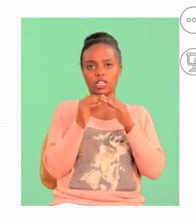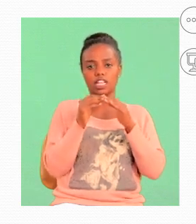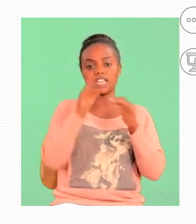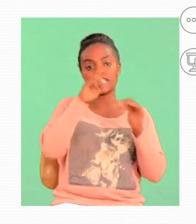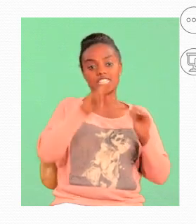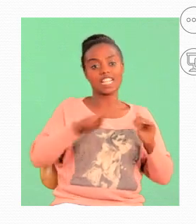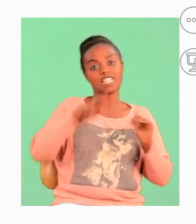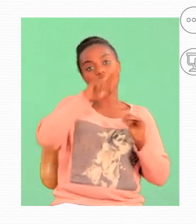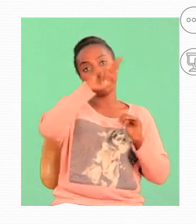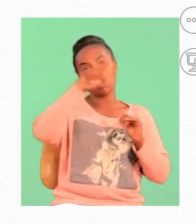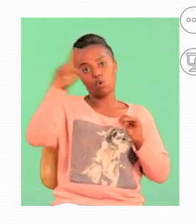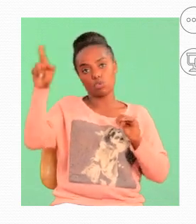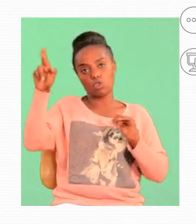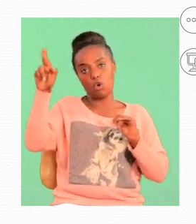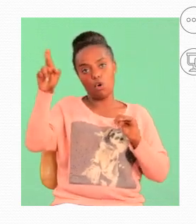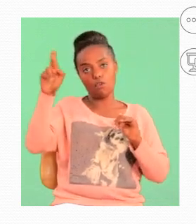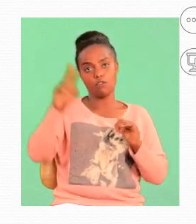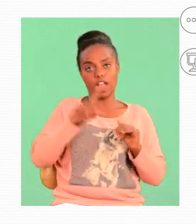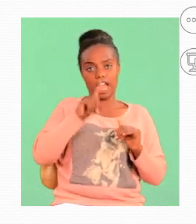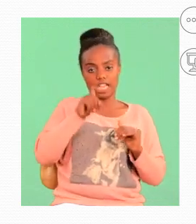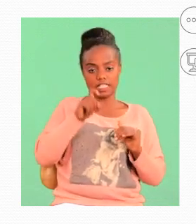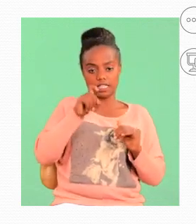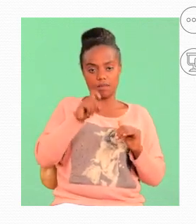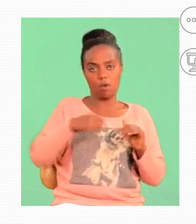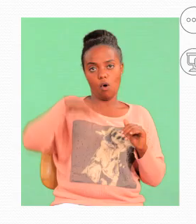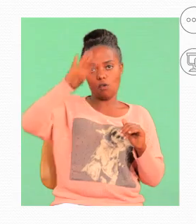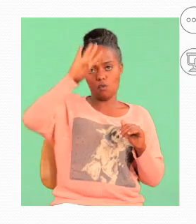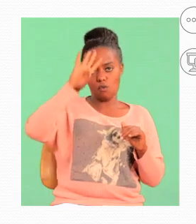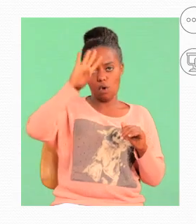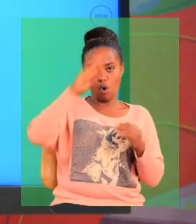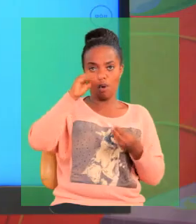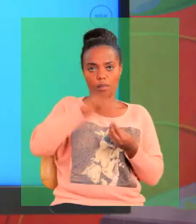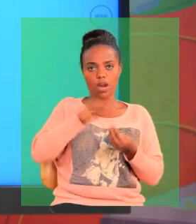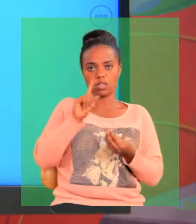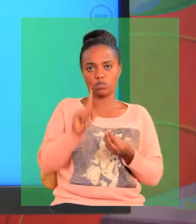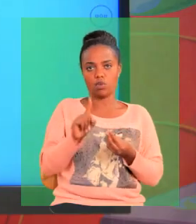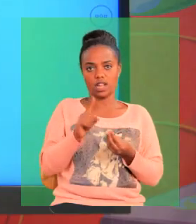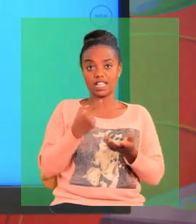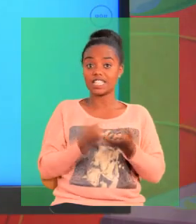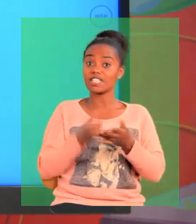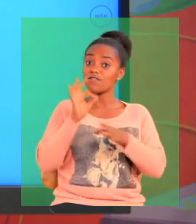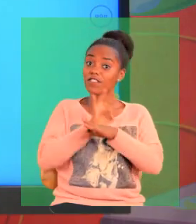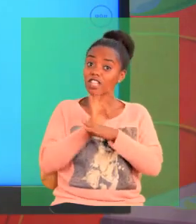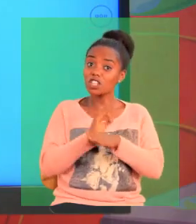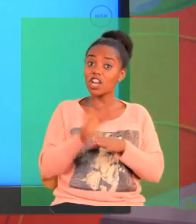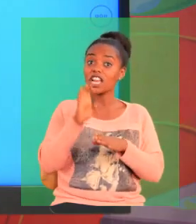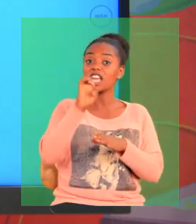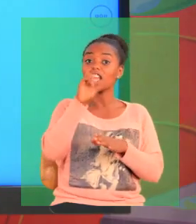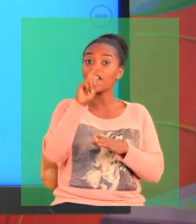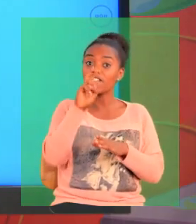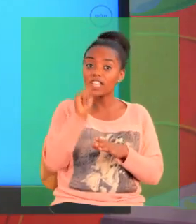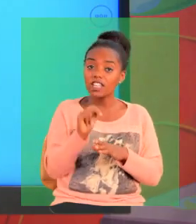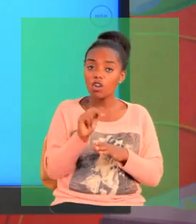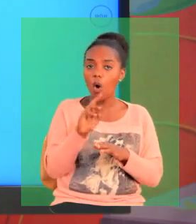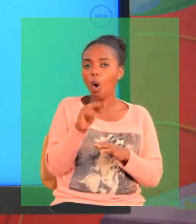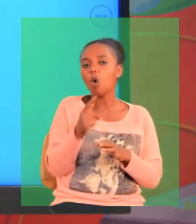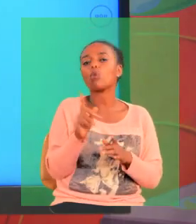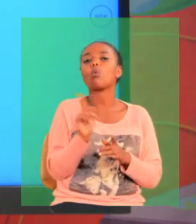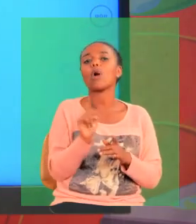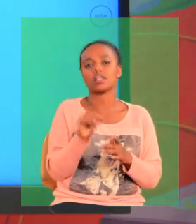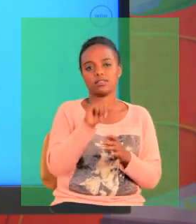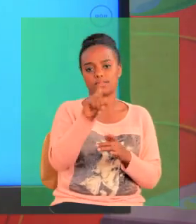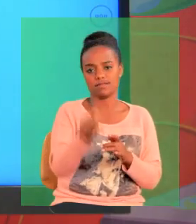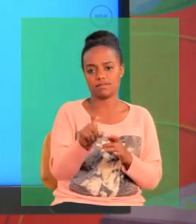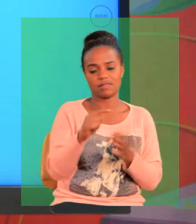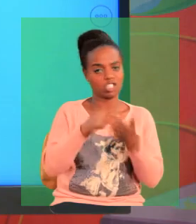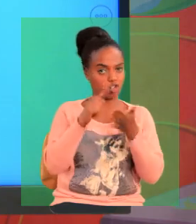of x to the power of 4 plus 1. Is this function even or neither? To